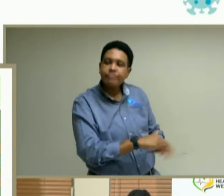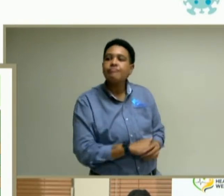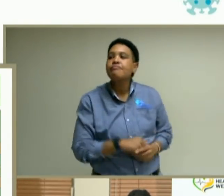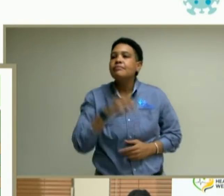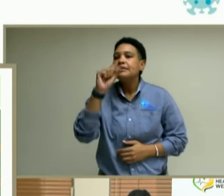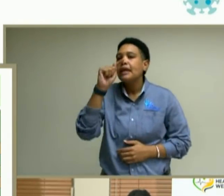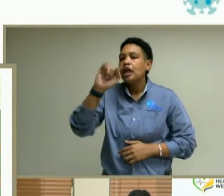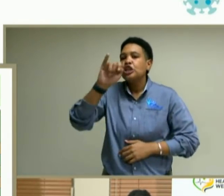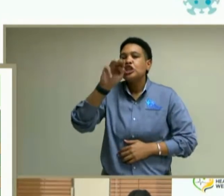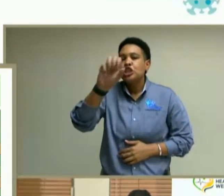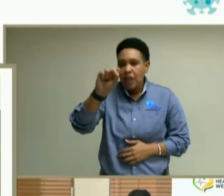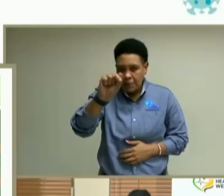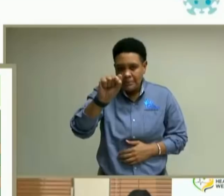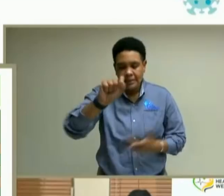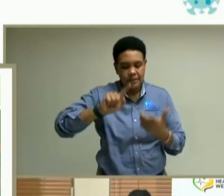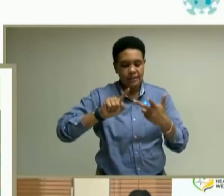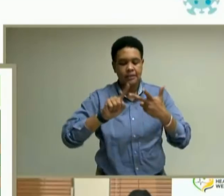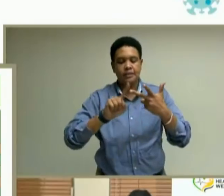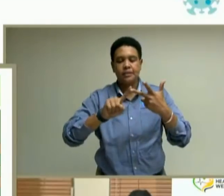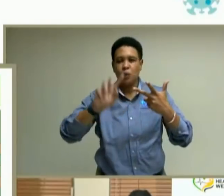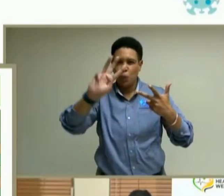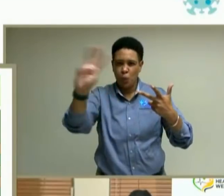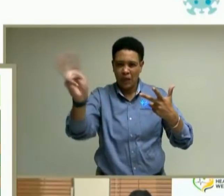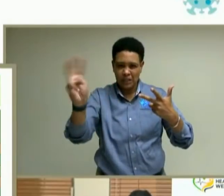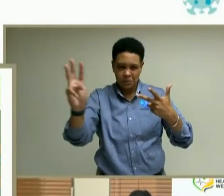St. James, Westmoreland